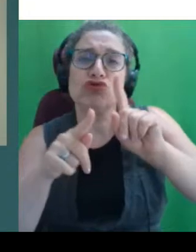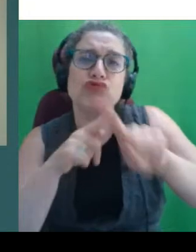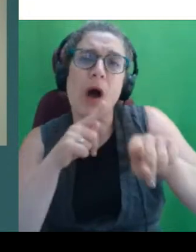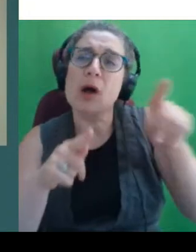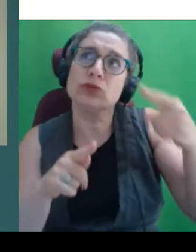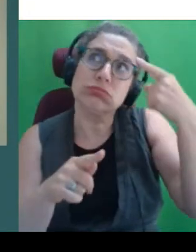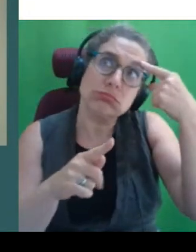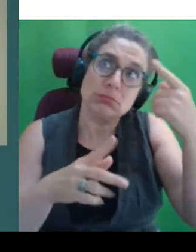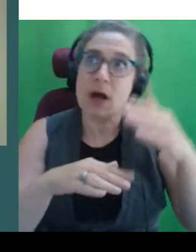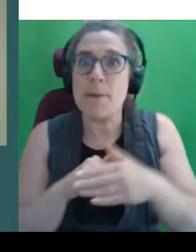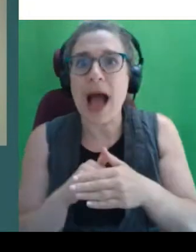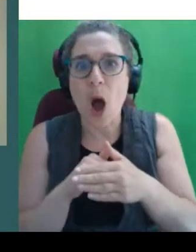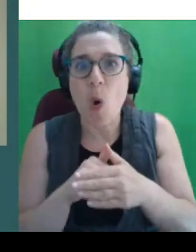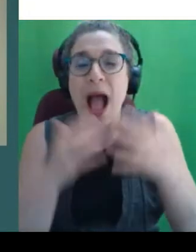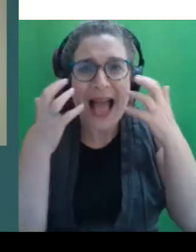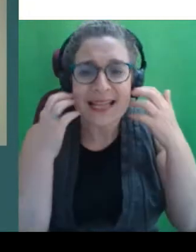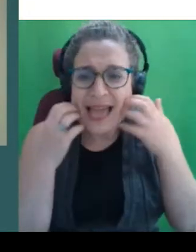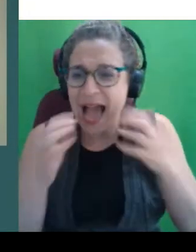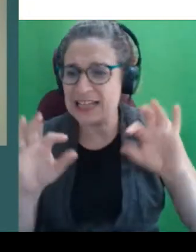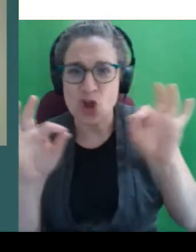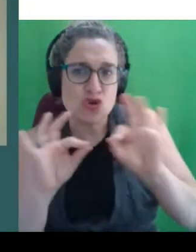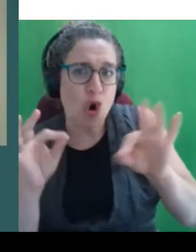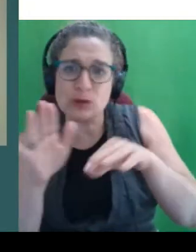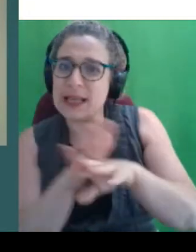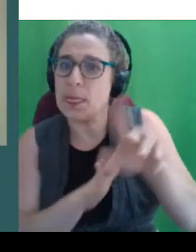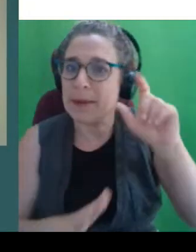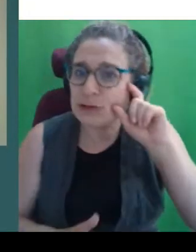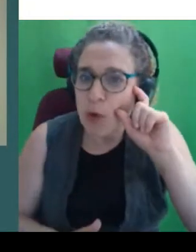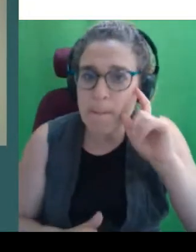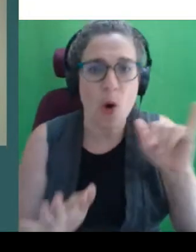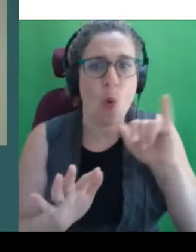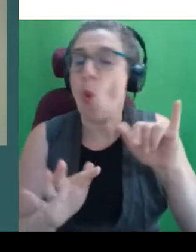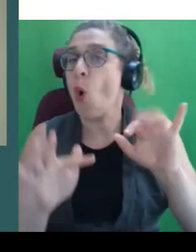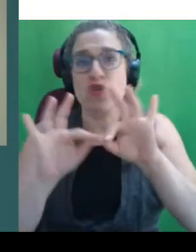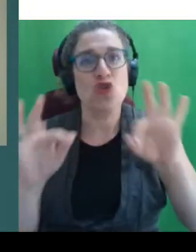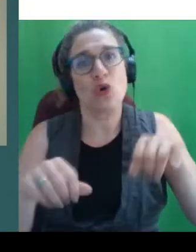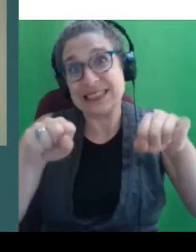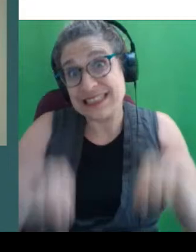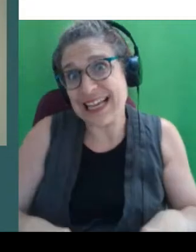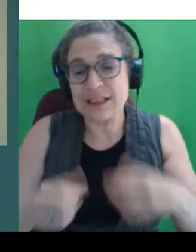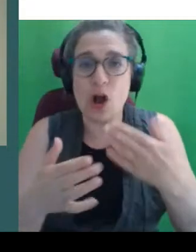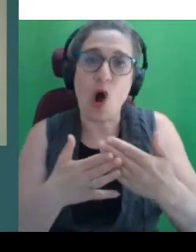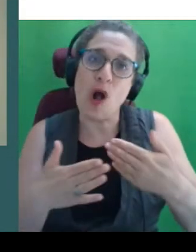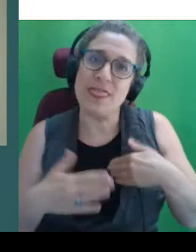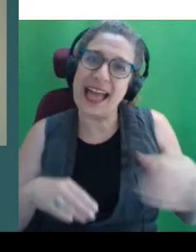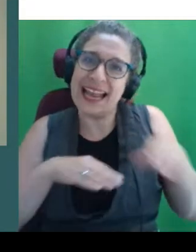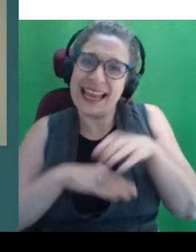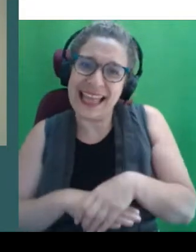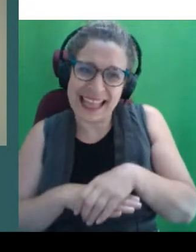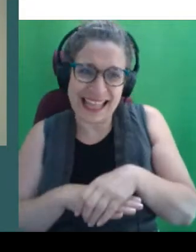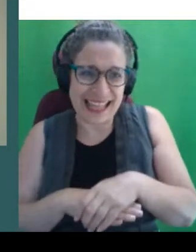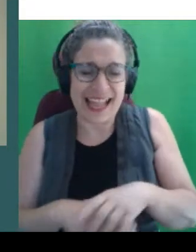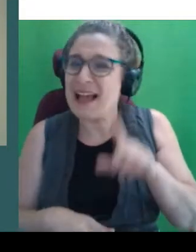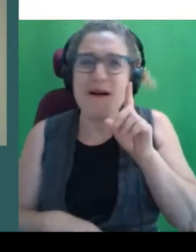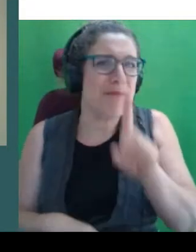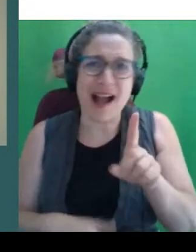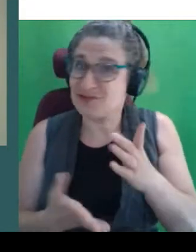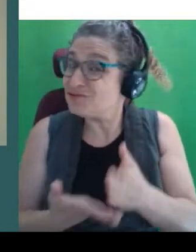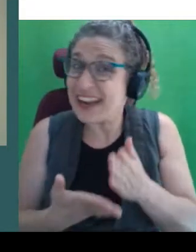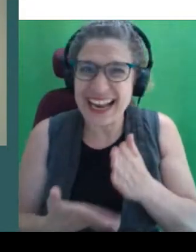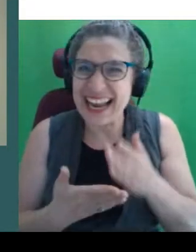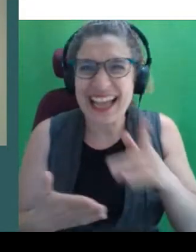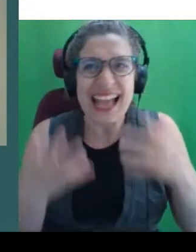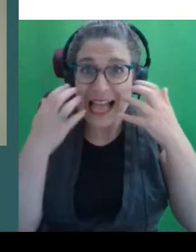the cat not being in the bedroom or not sitting on the person's knee, etc., but the cat's still